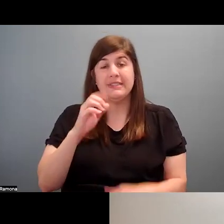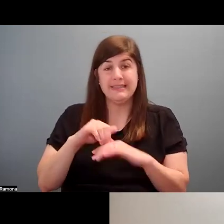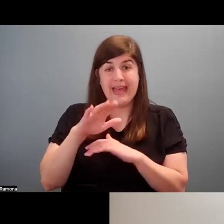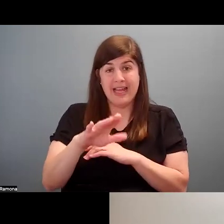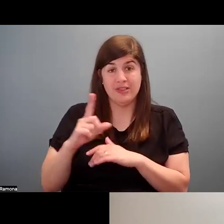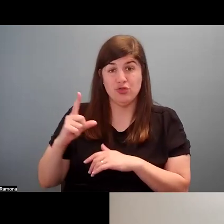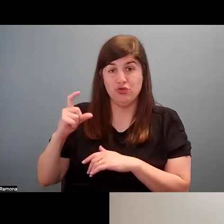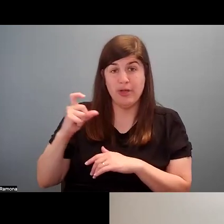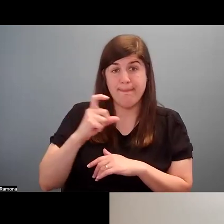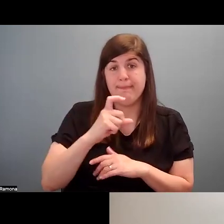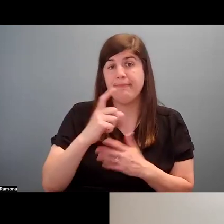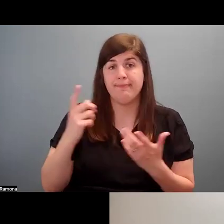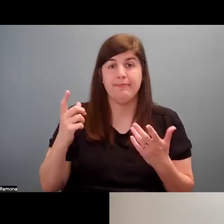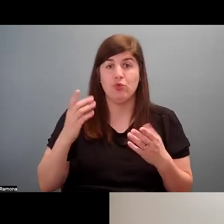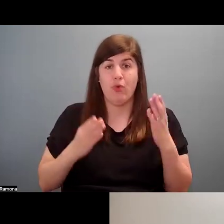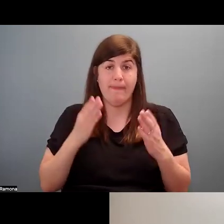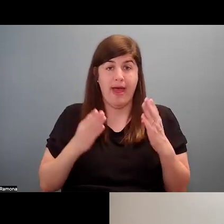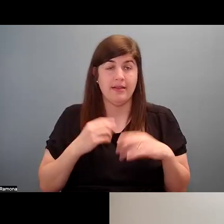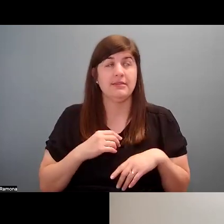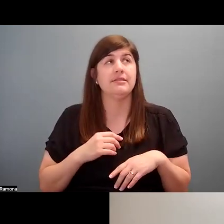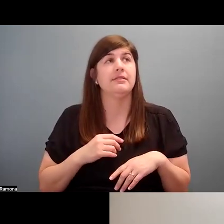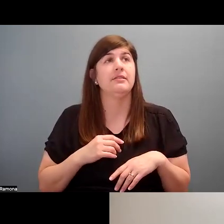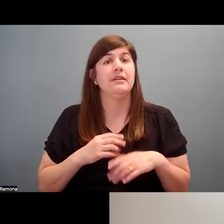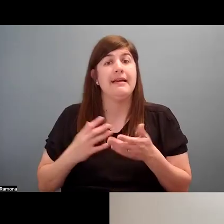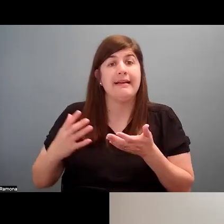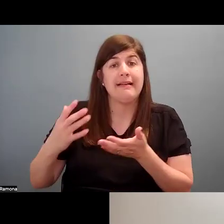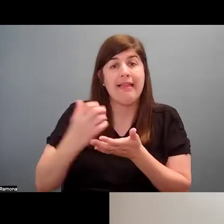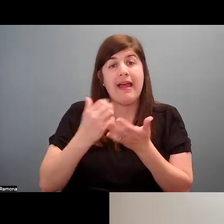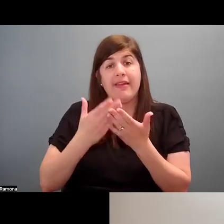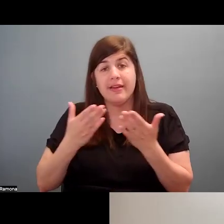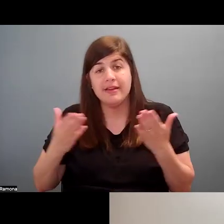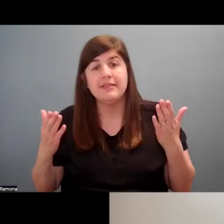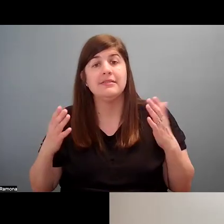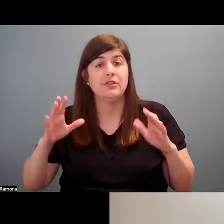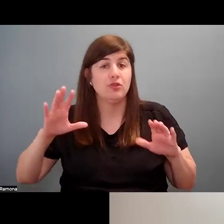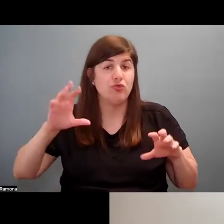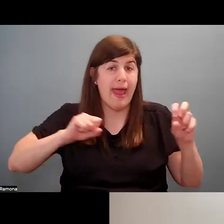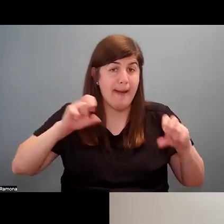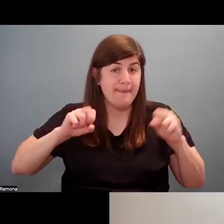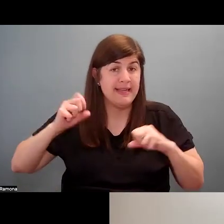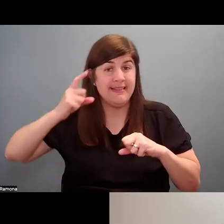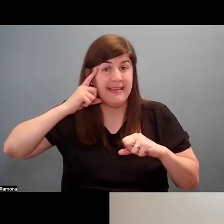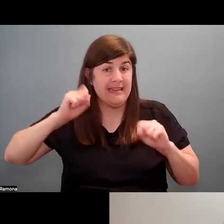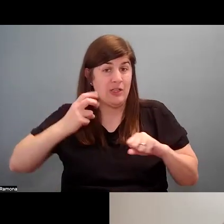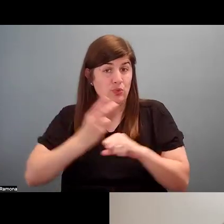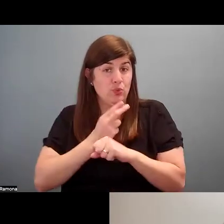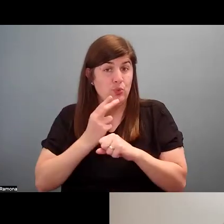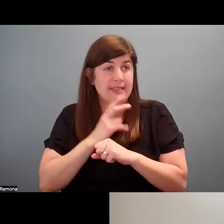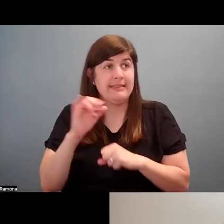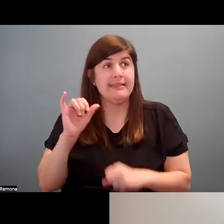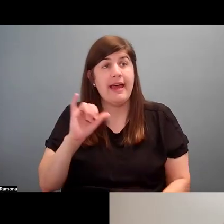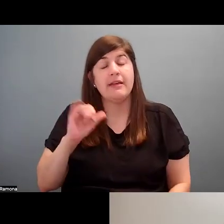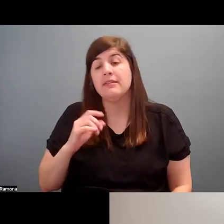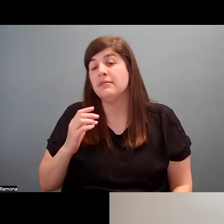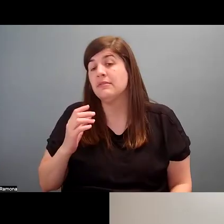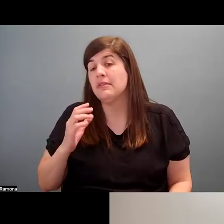shrimp down, the shrimp robots to collect things, to grab stuff, do you think you could use like how